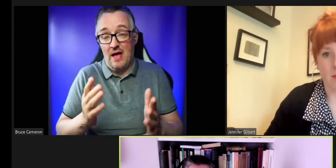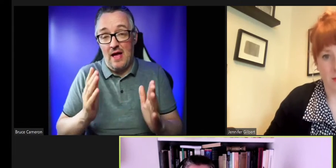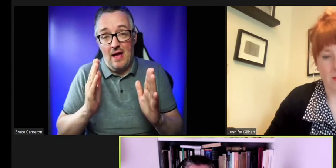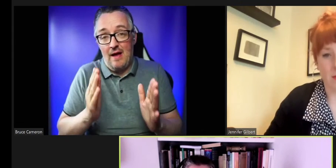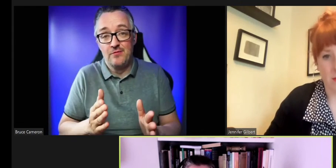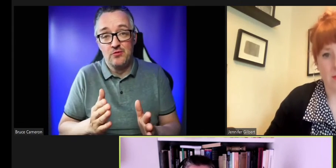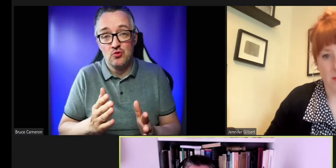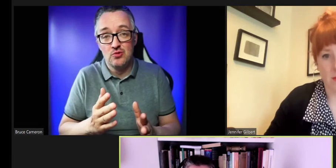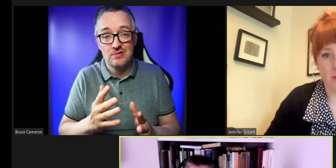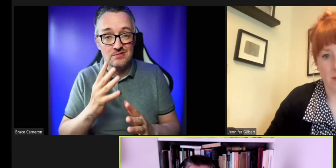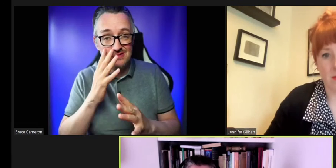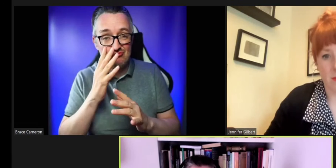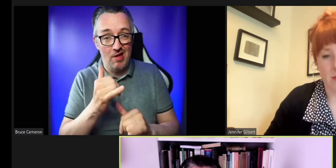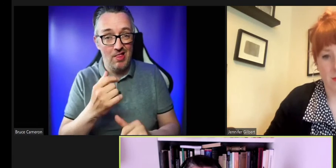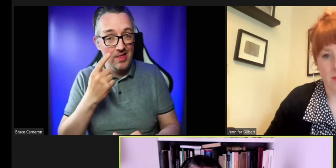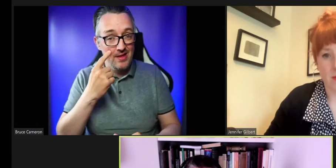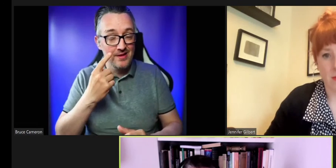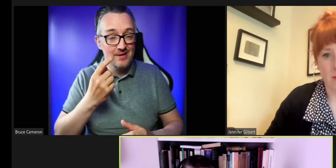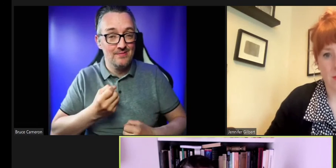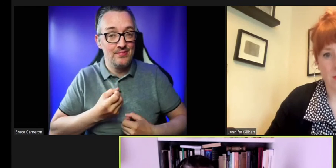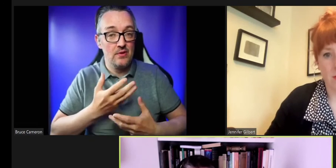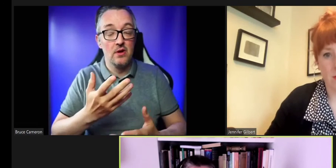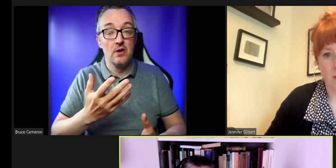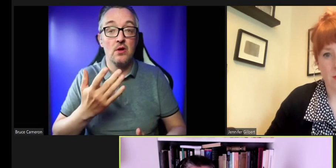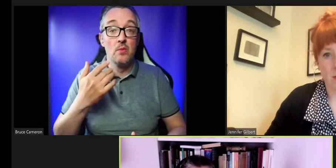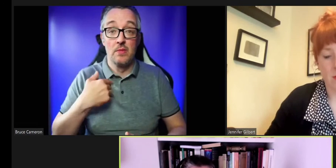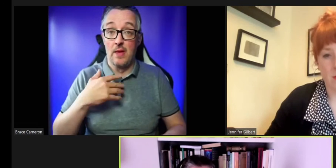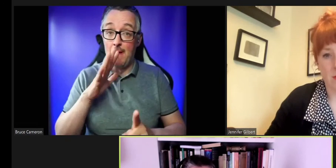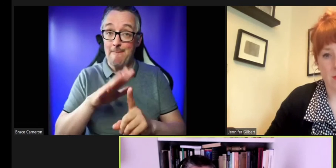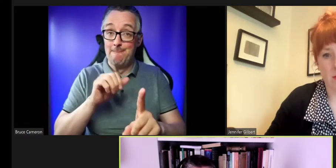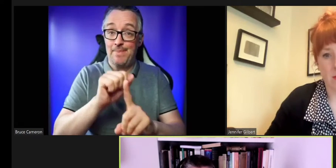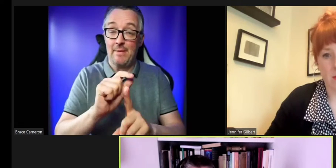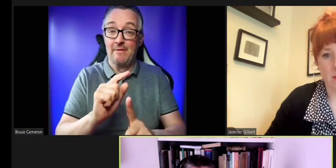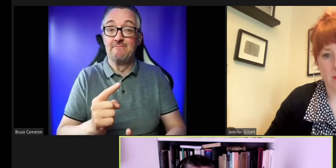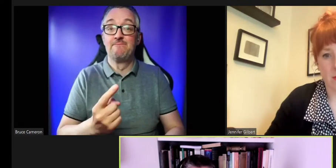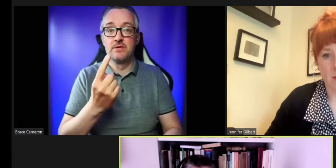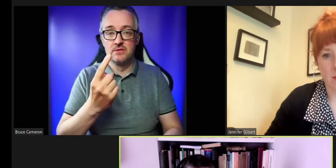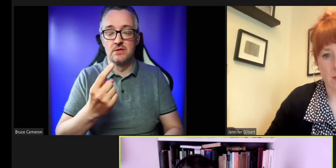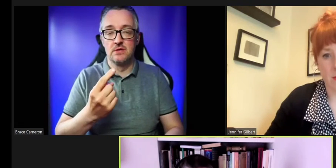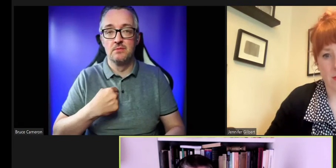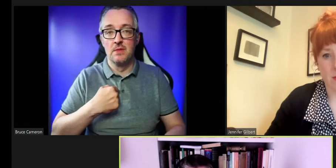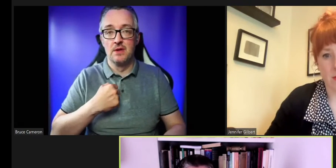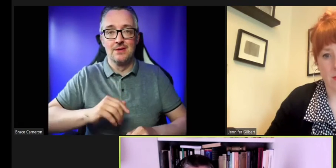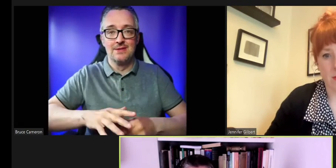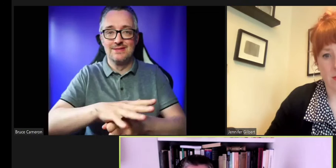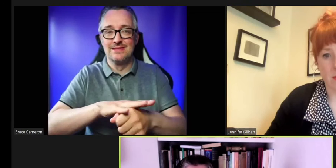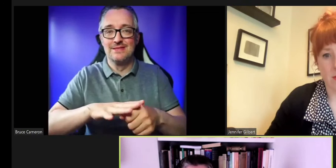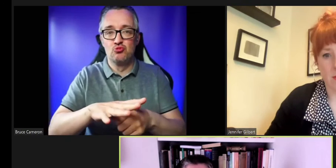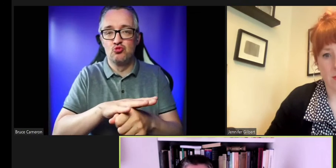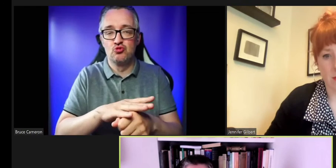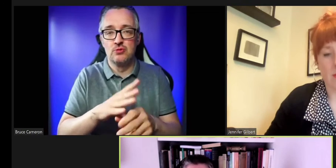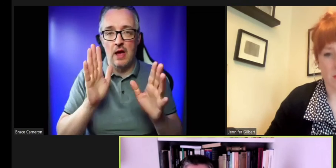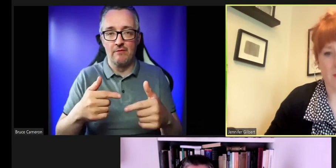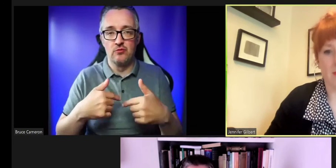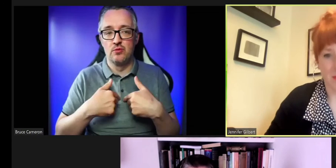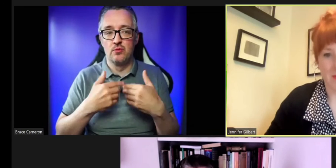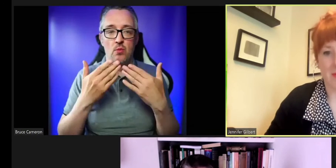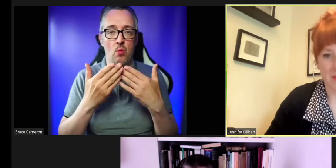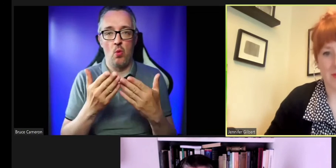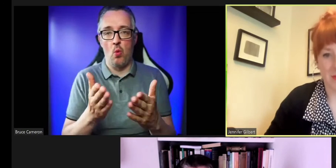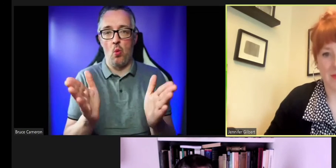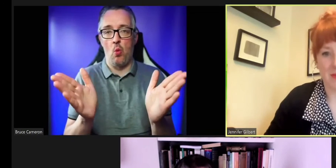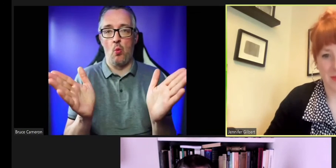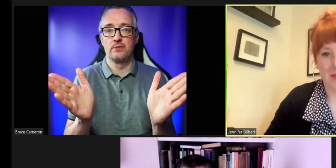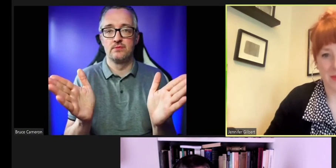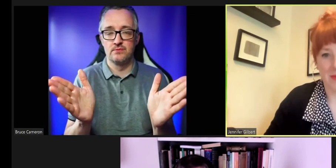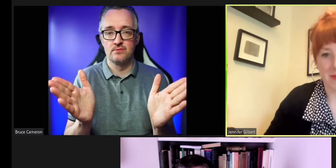So when I first had my diagnosis, I would quite often put myself in situations where I felt I had to be very open about